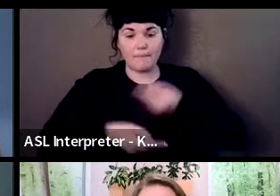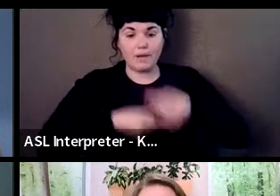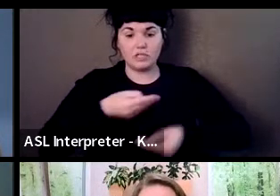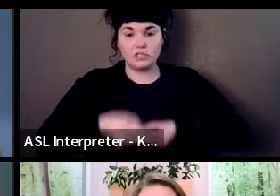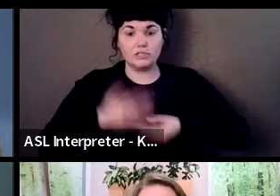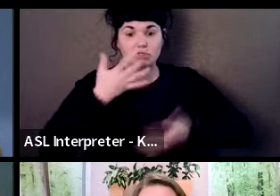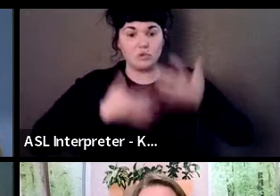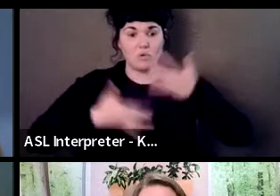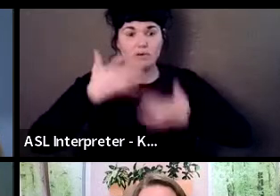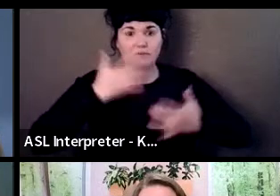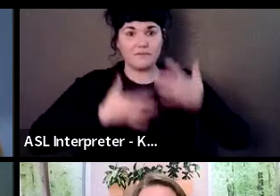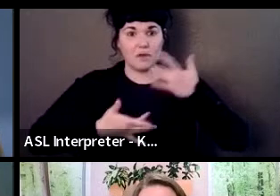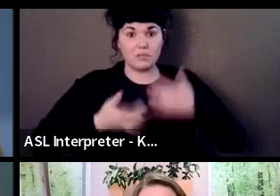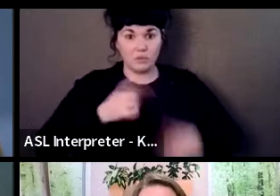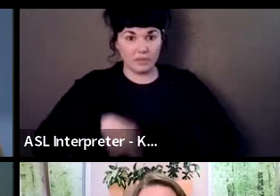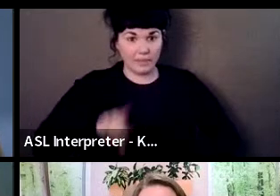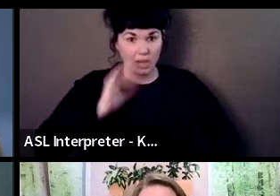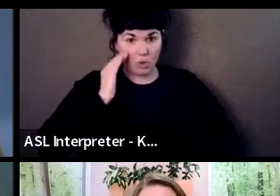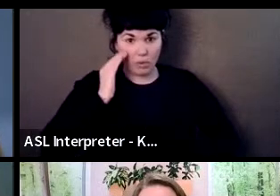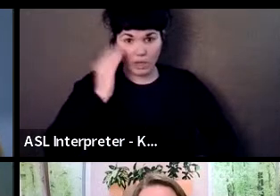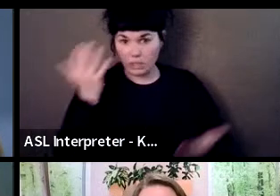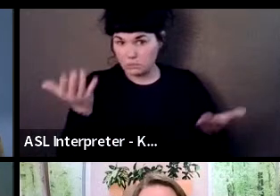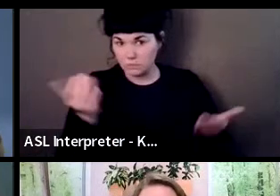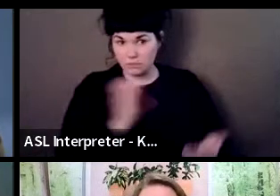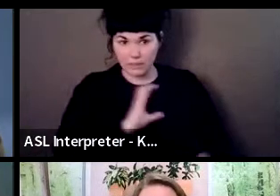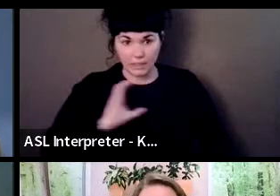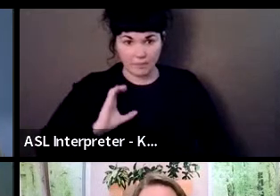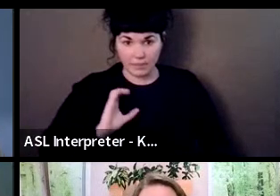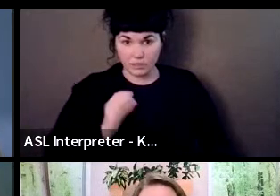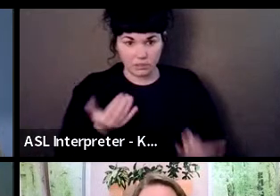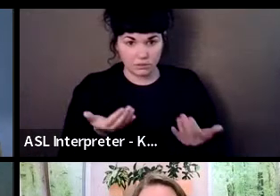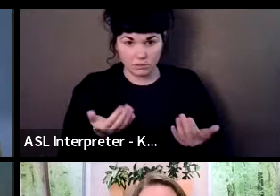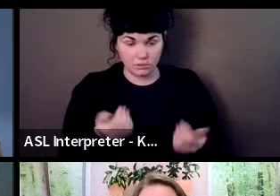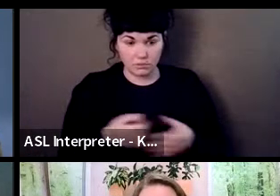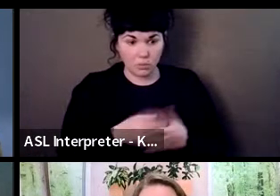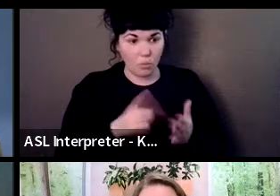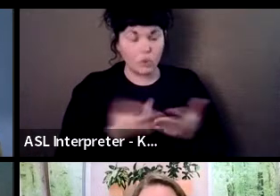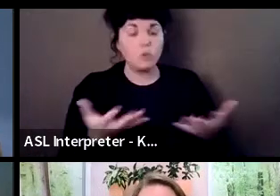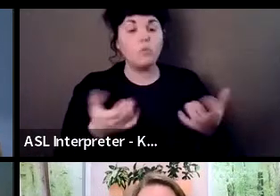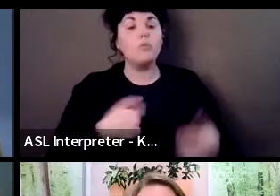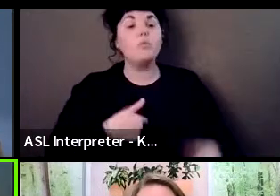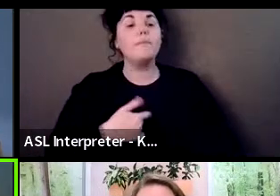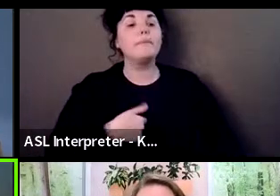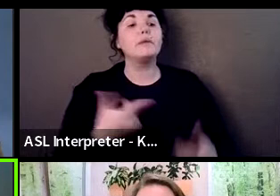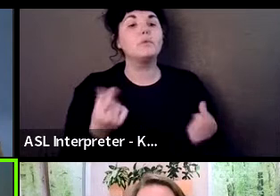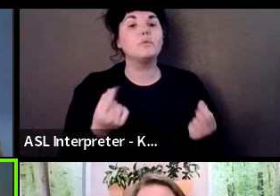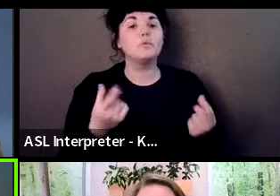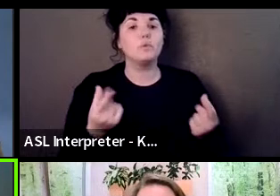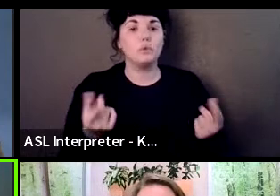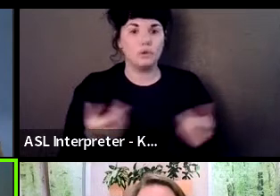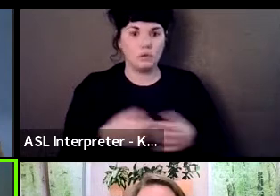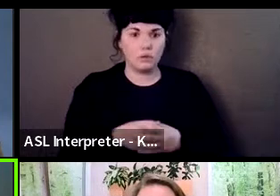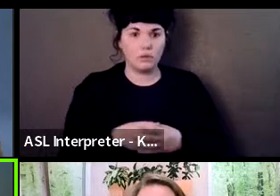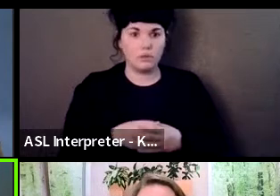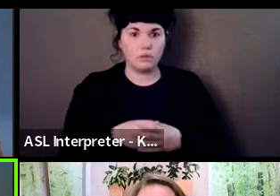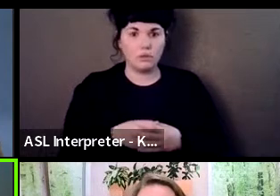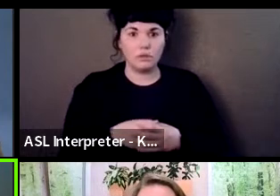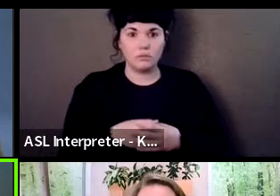know, what does the commission want to direct me to do in terms of moving